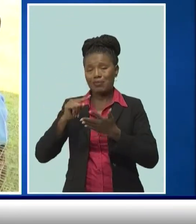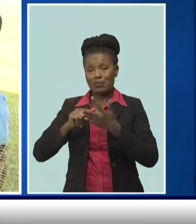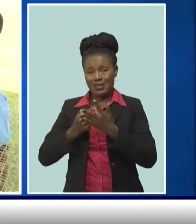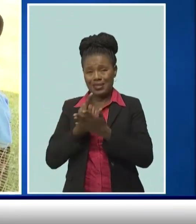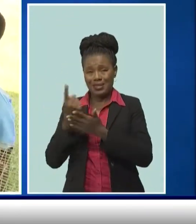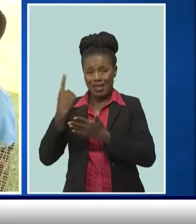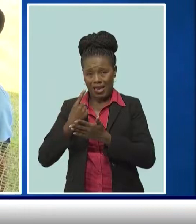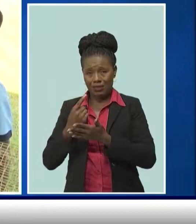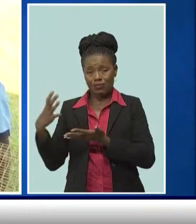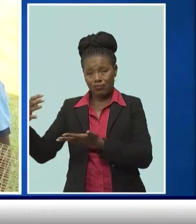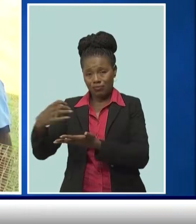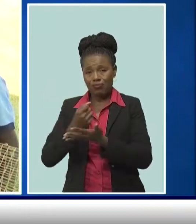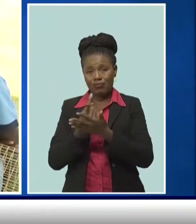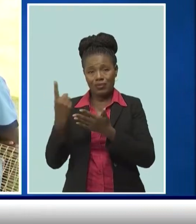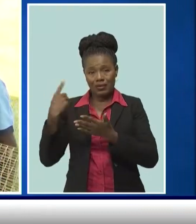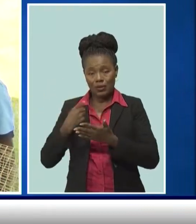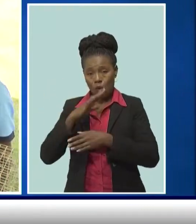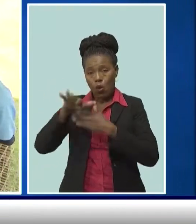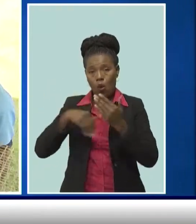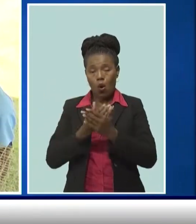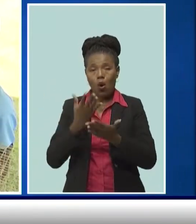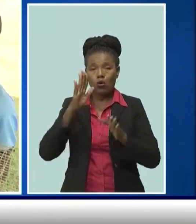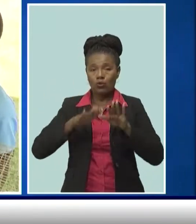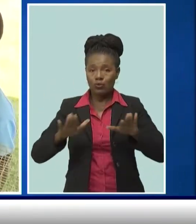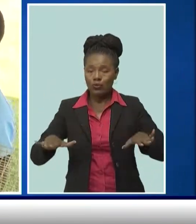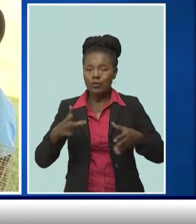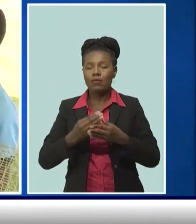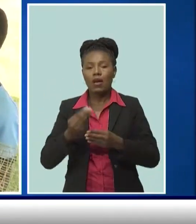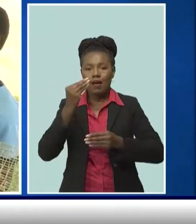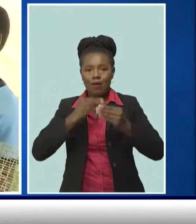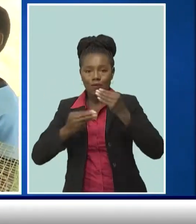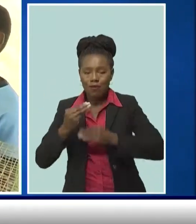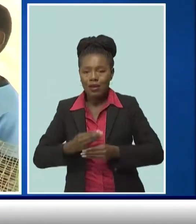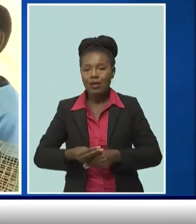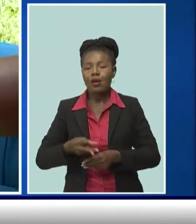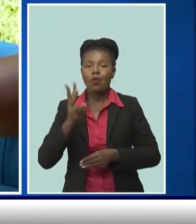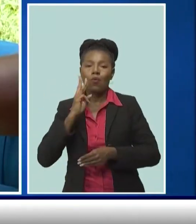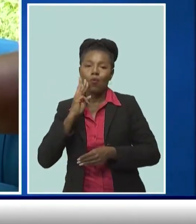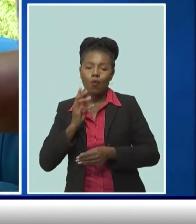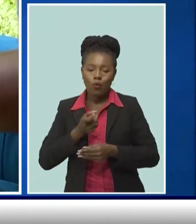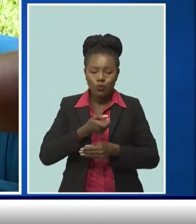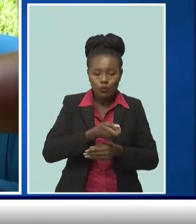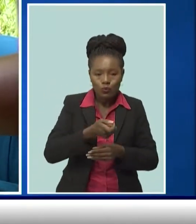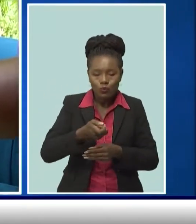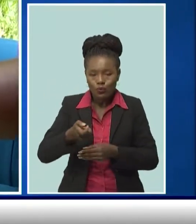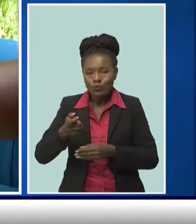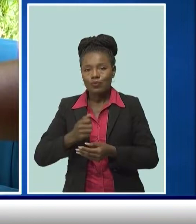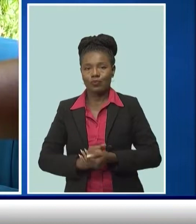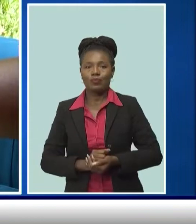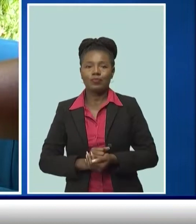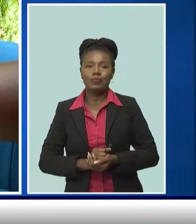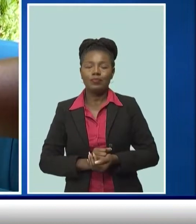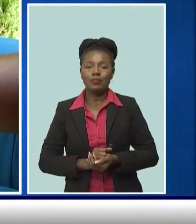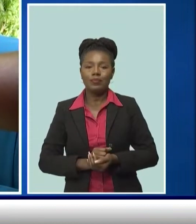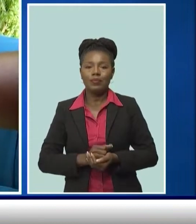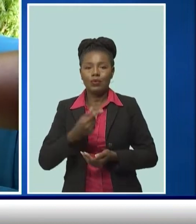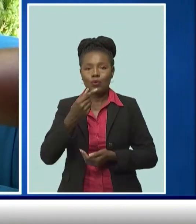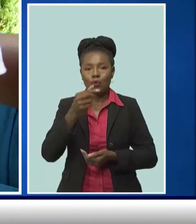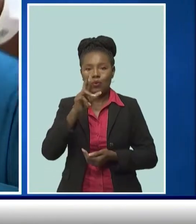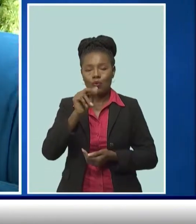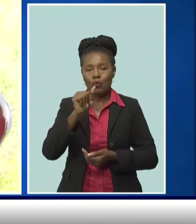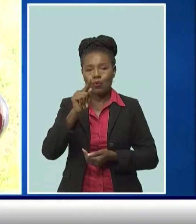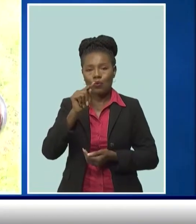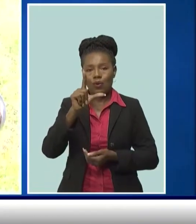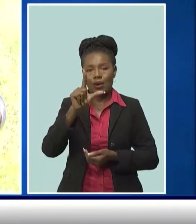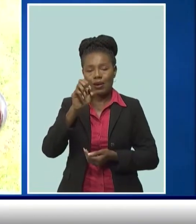and all of the students get to have a chance to feed them and give them water. And Grantley Adams Memorial returned with its